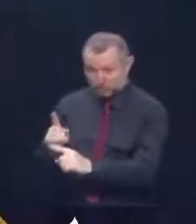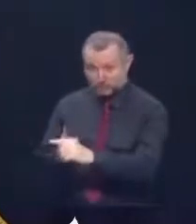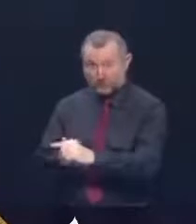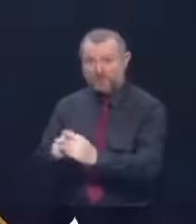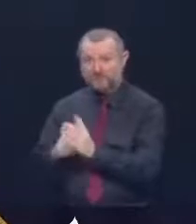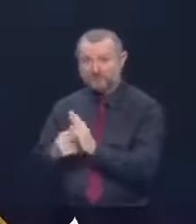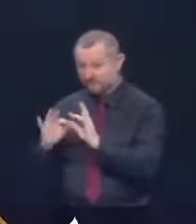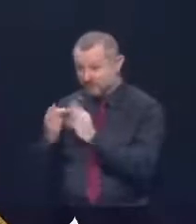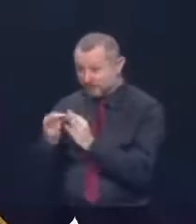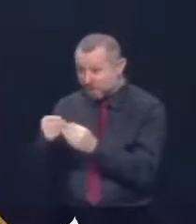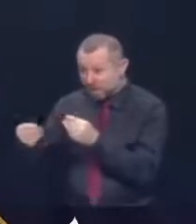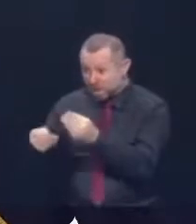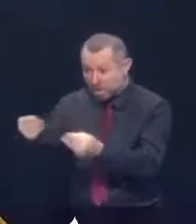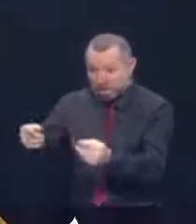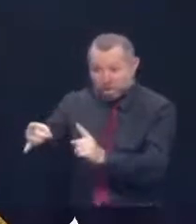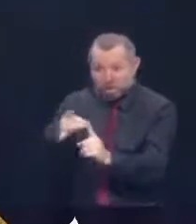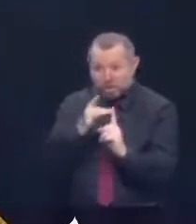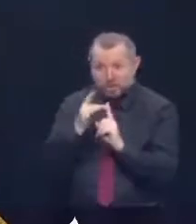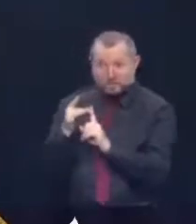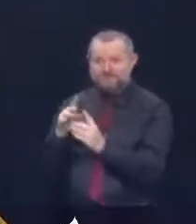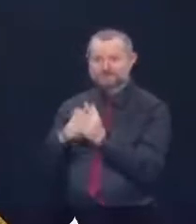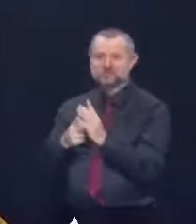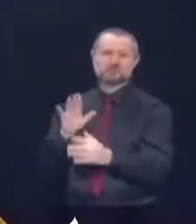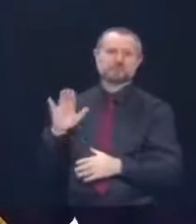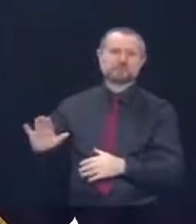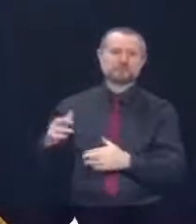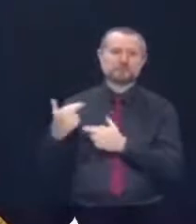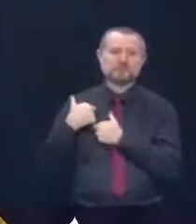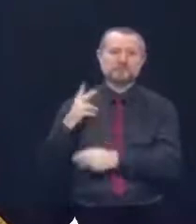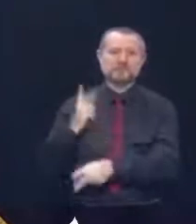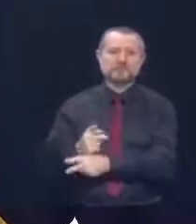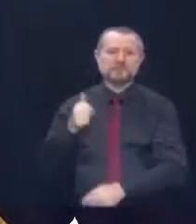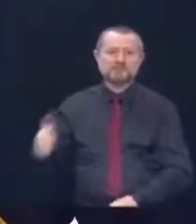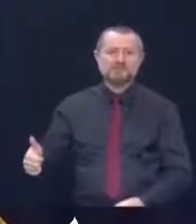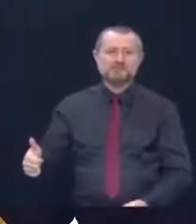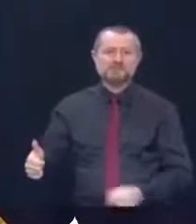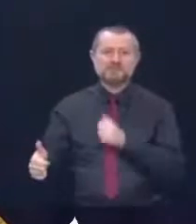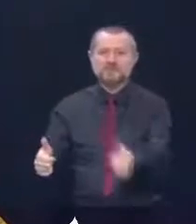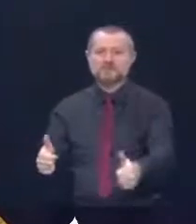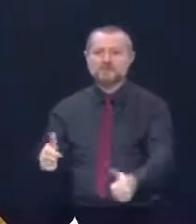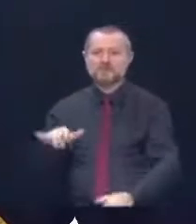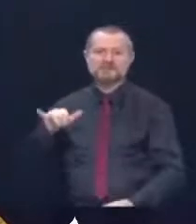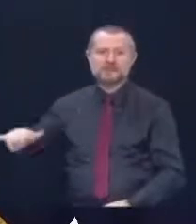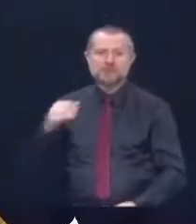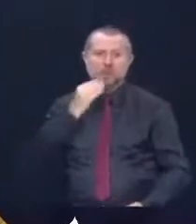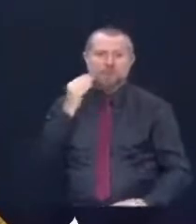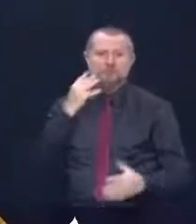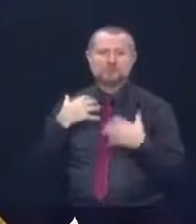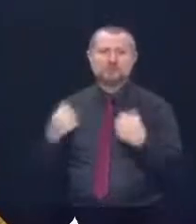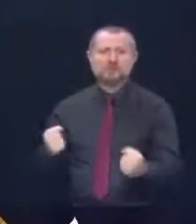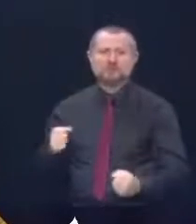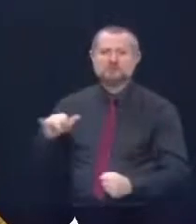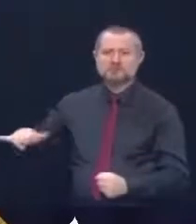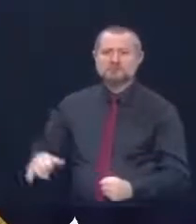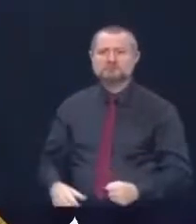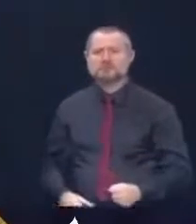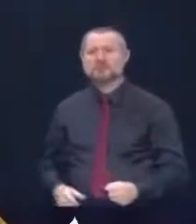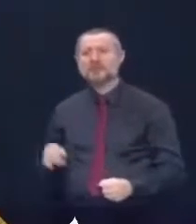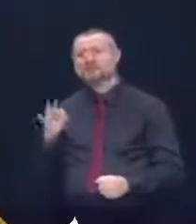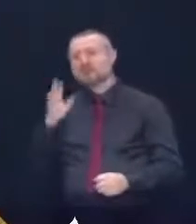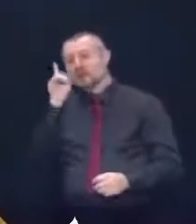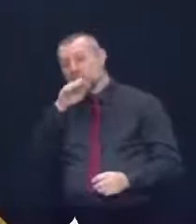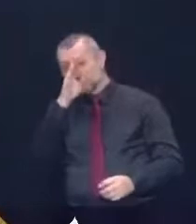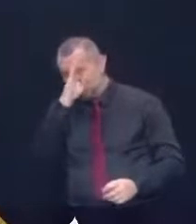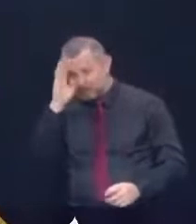sick, you're responsible. You stay at home and get better. If you have to go into the